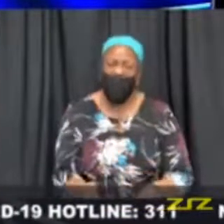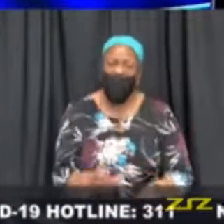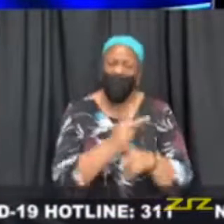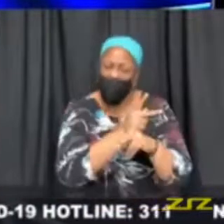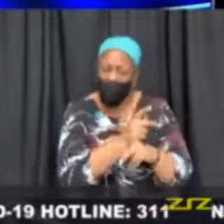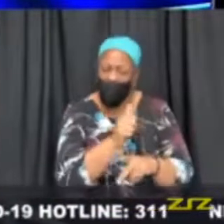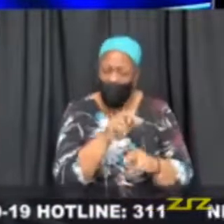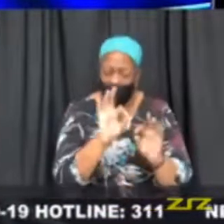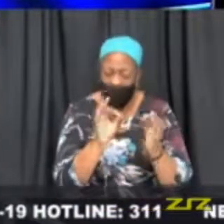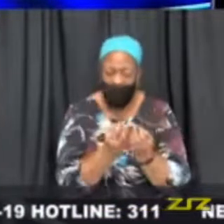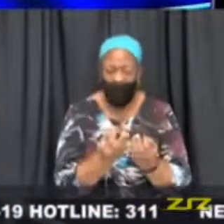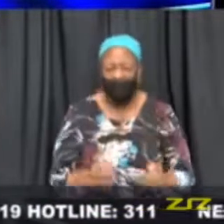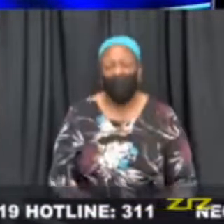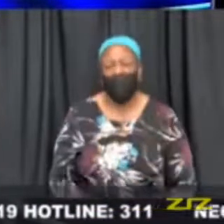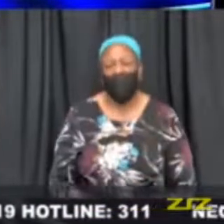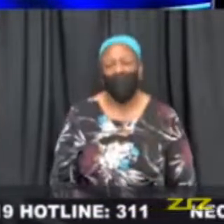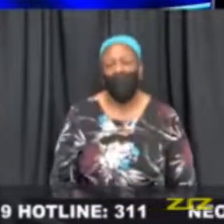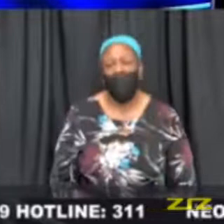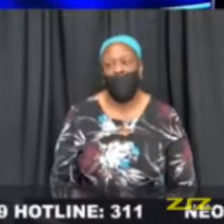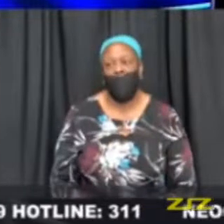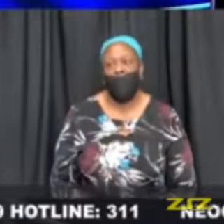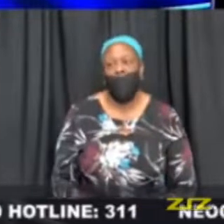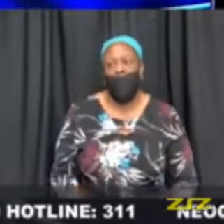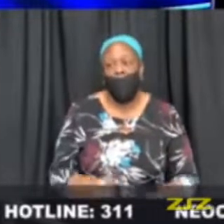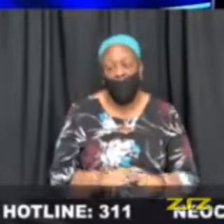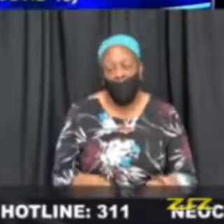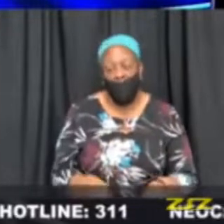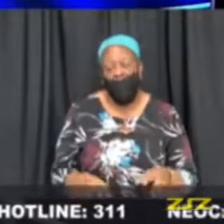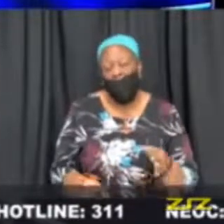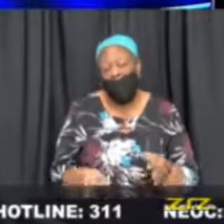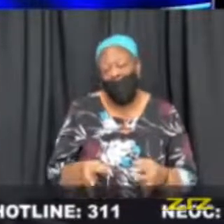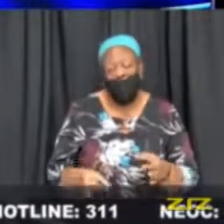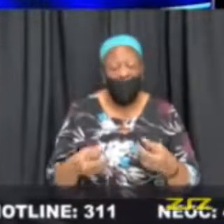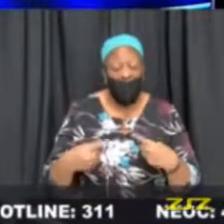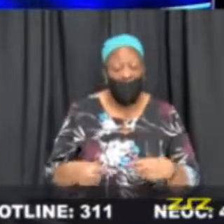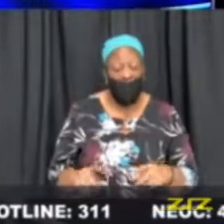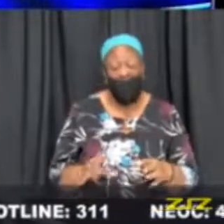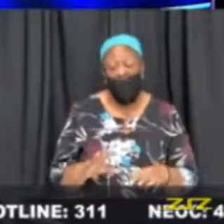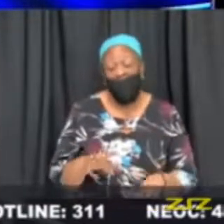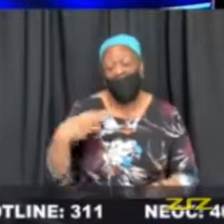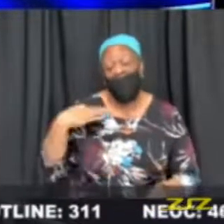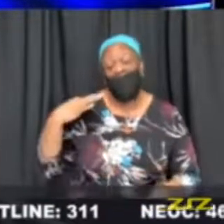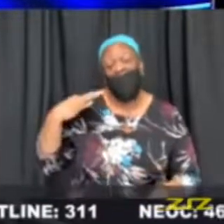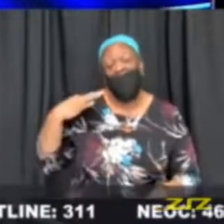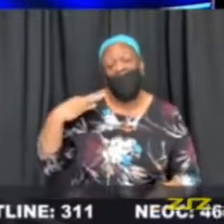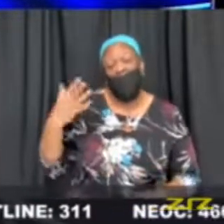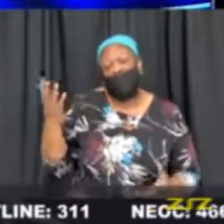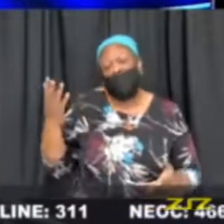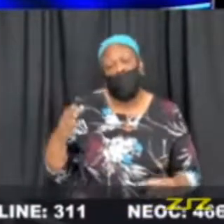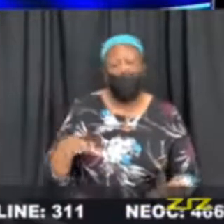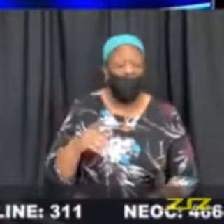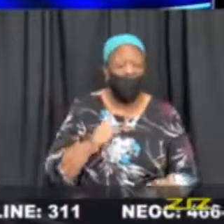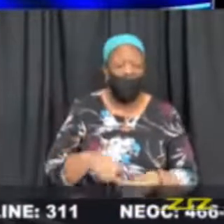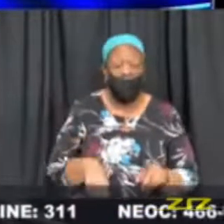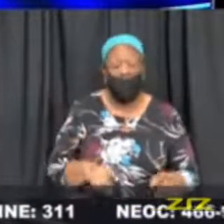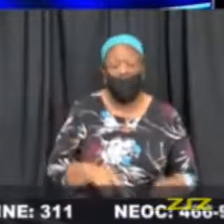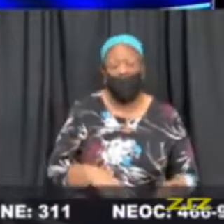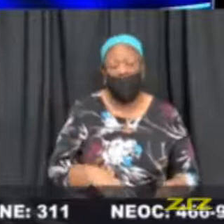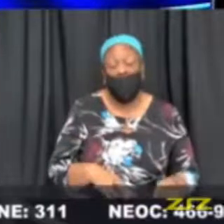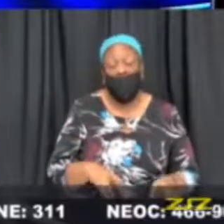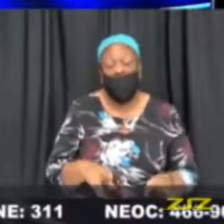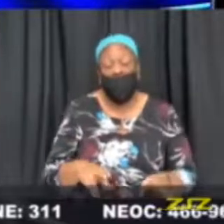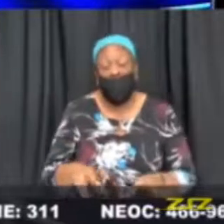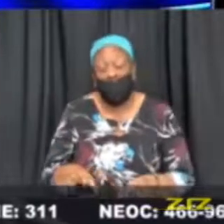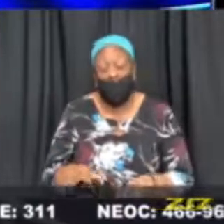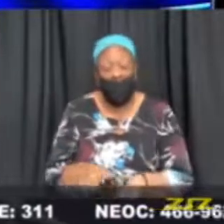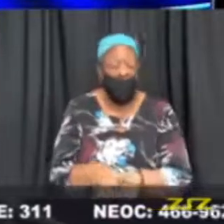if we just go on the voluntary basis, we will not get there. And so the question is, how do we get to herd